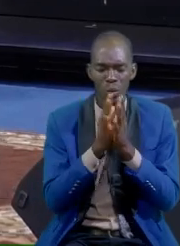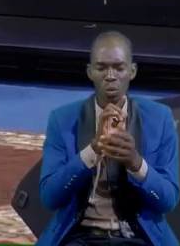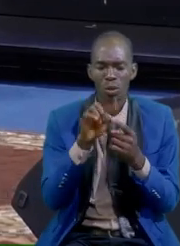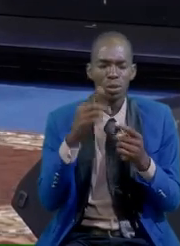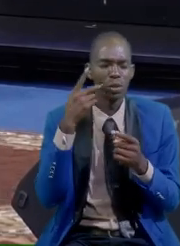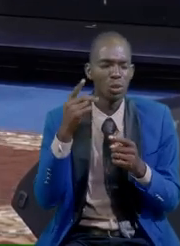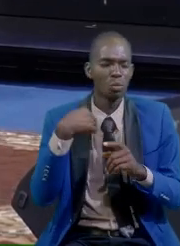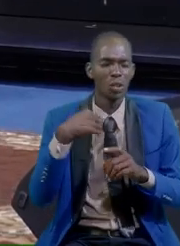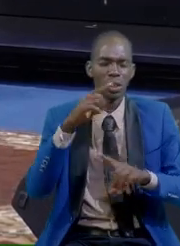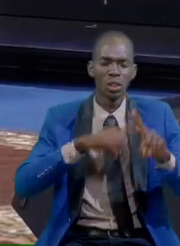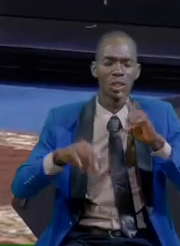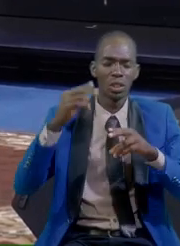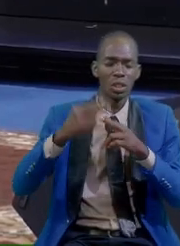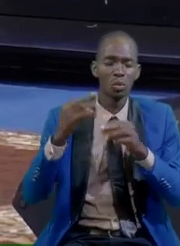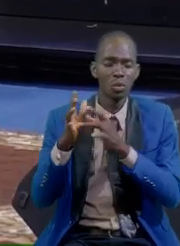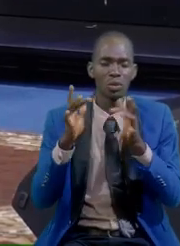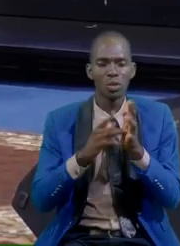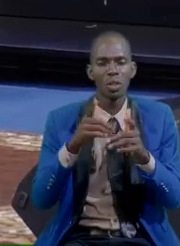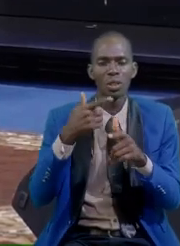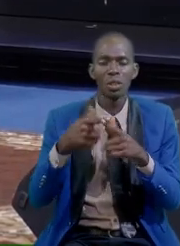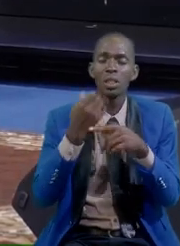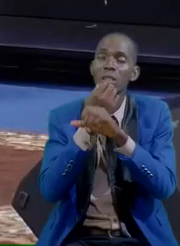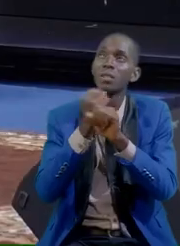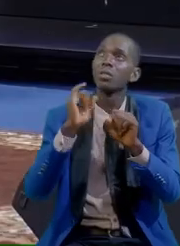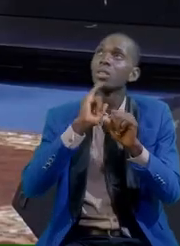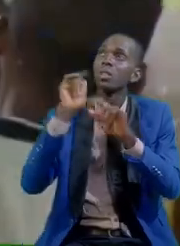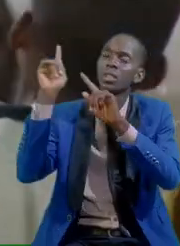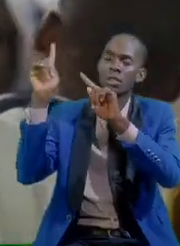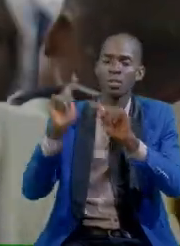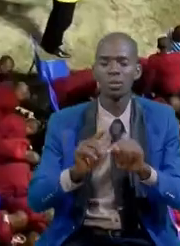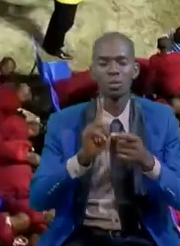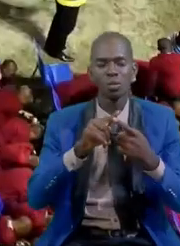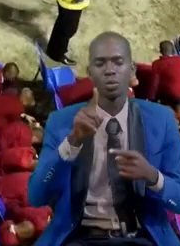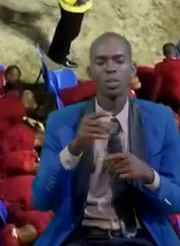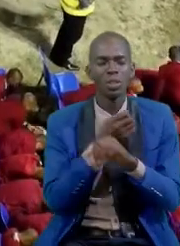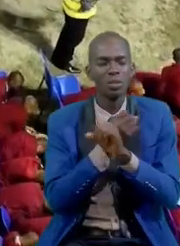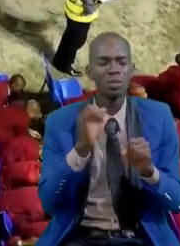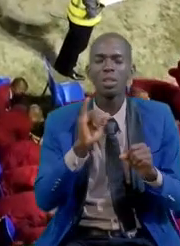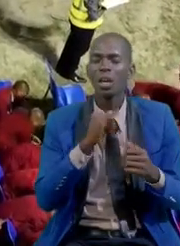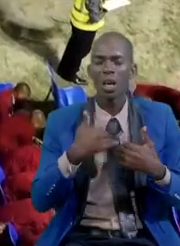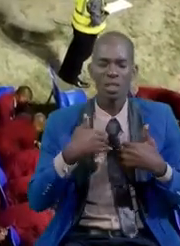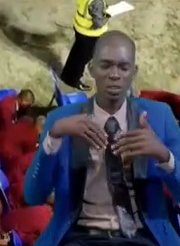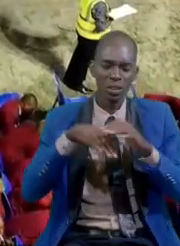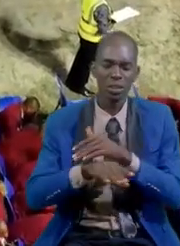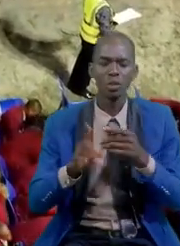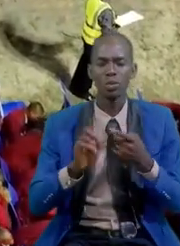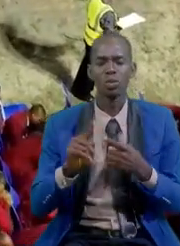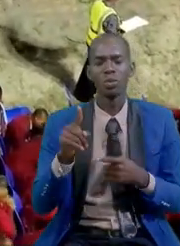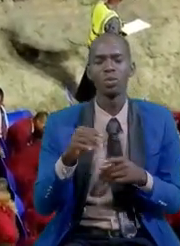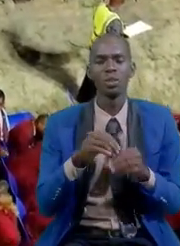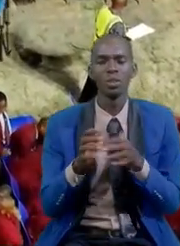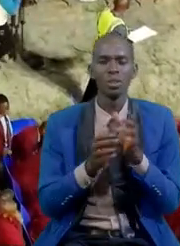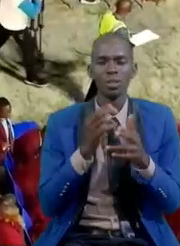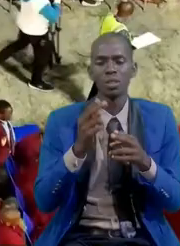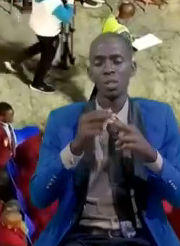Jesus, salvation has entered. I said salvation has entered. Father, in